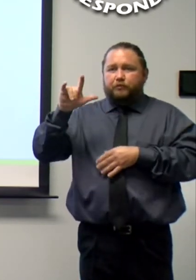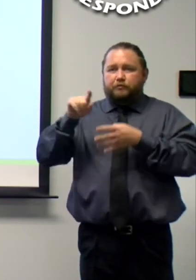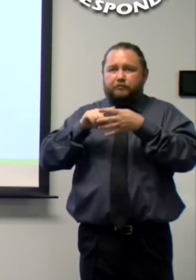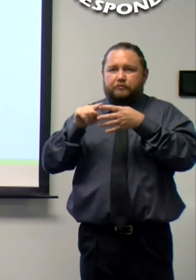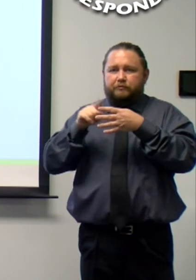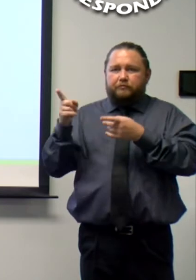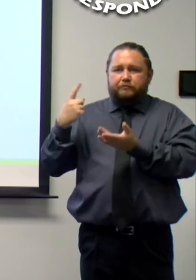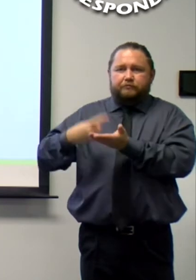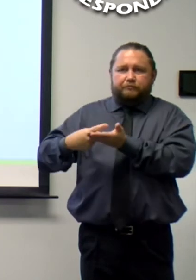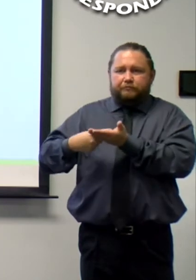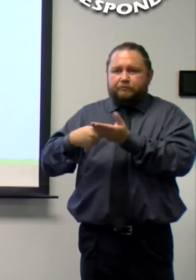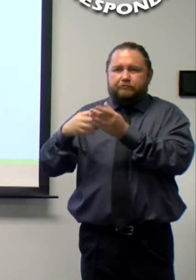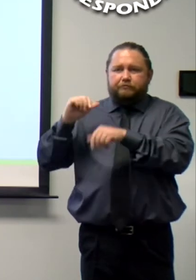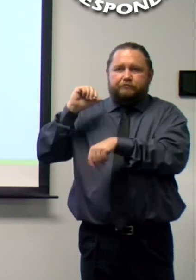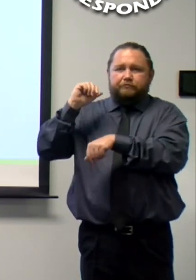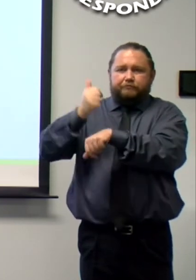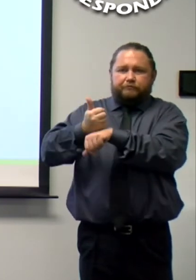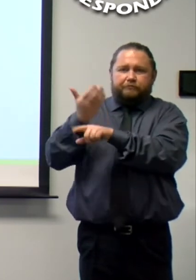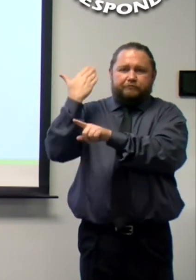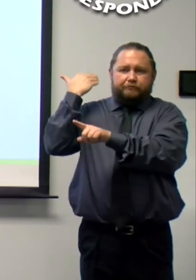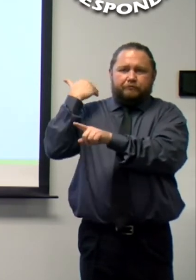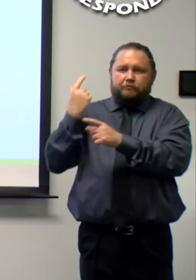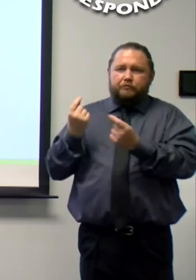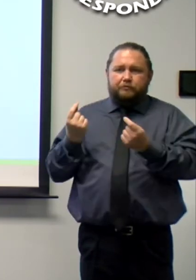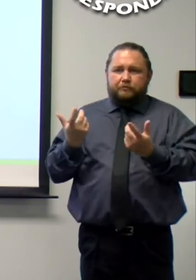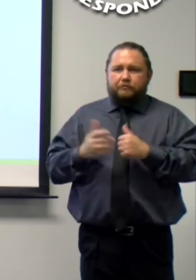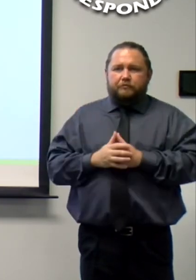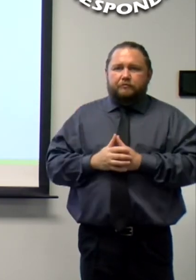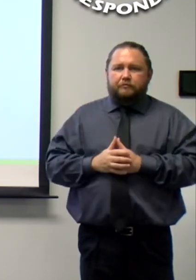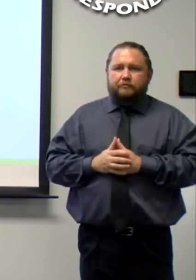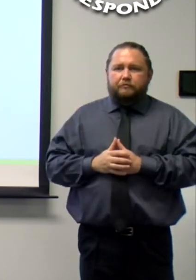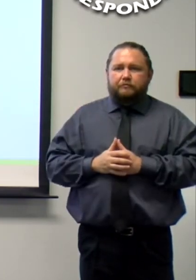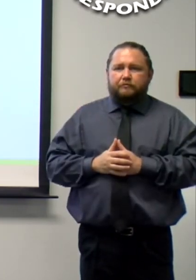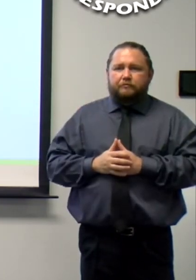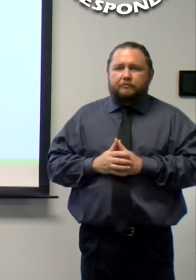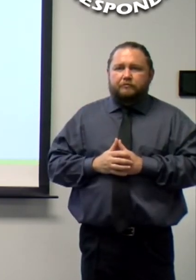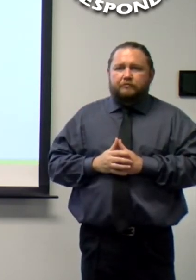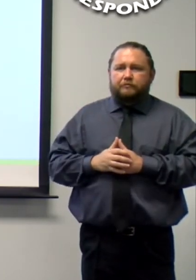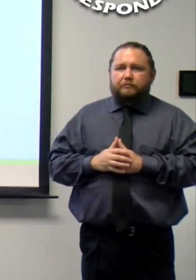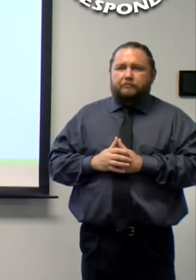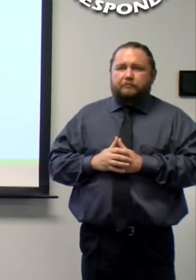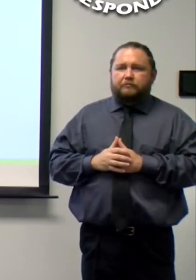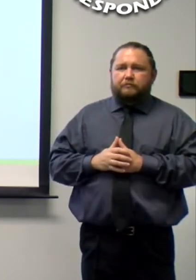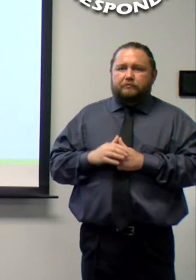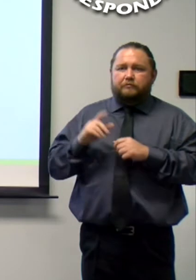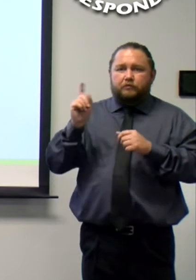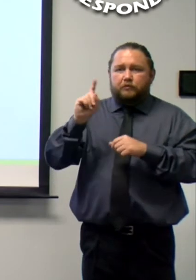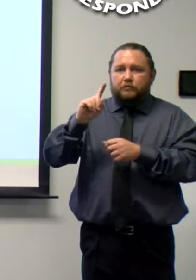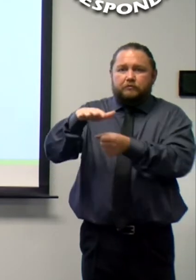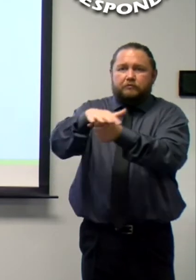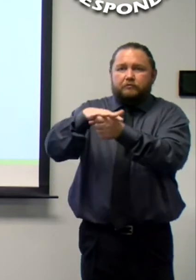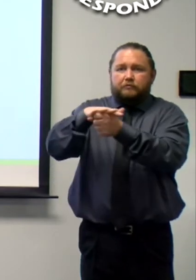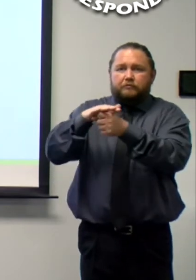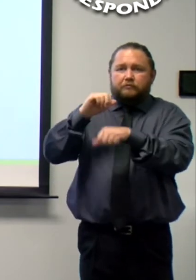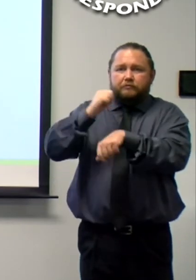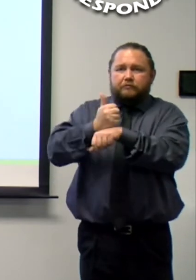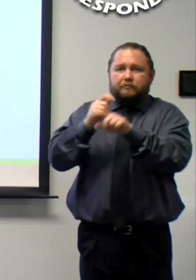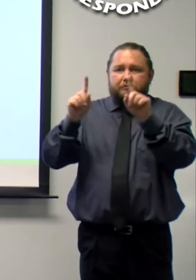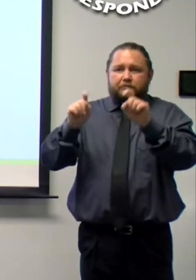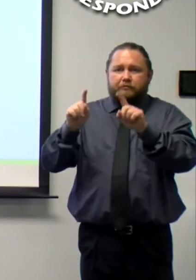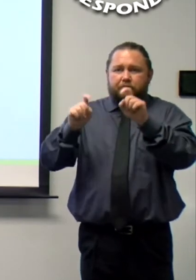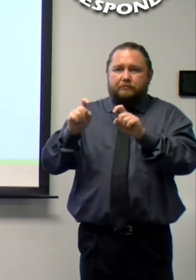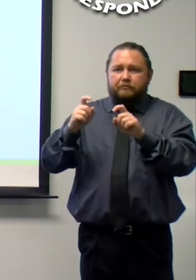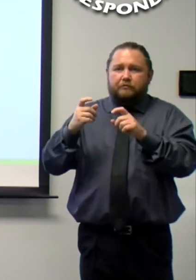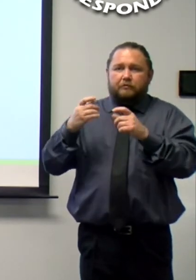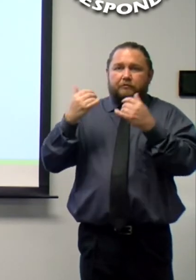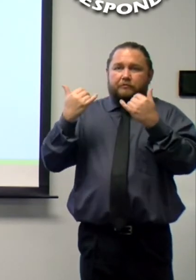is occurring across the state because, again, New Hampshire has responded very well because of the mitigative efforts that have been put in place.